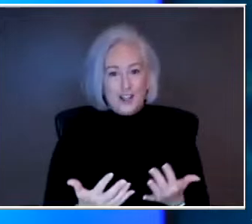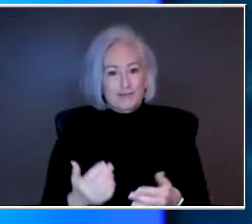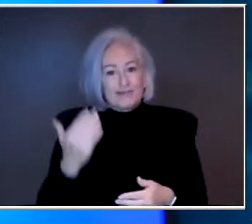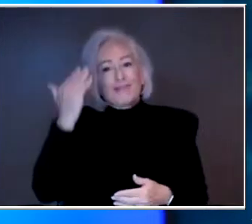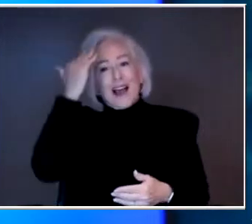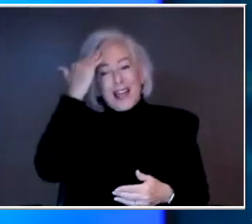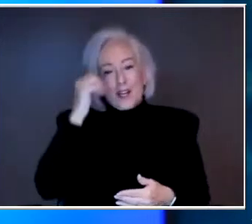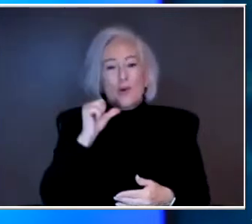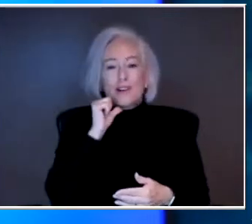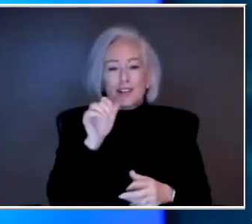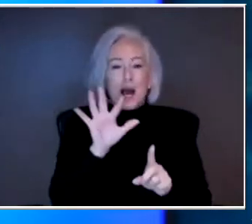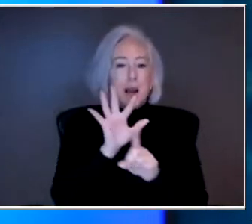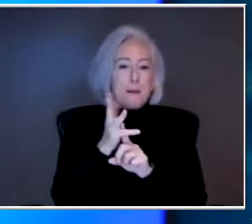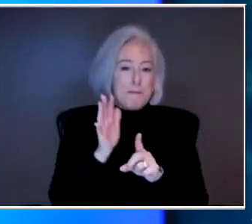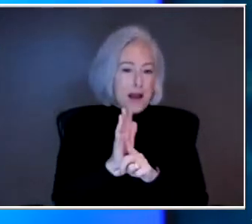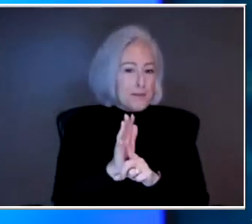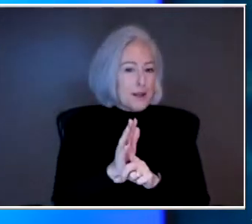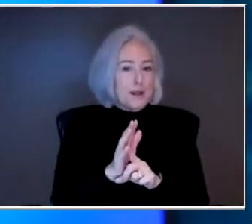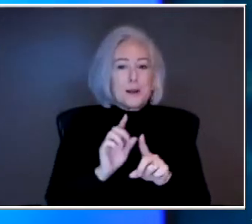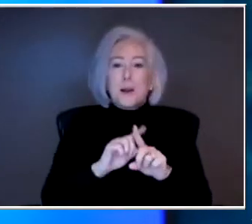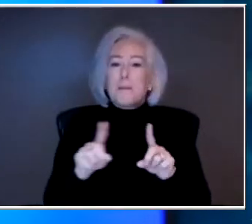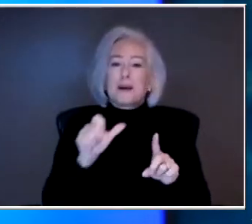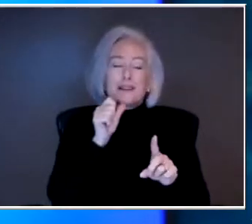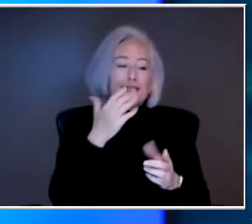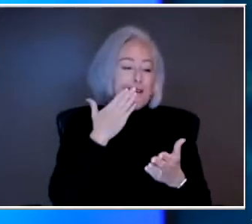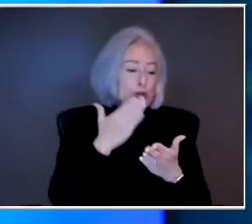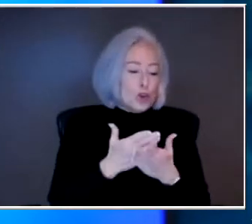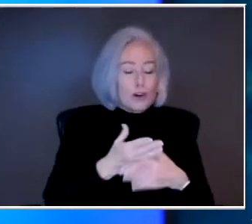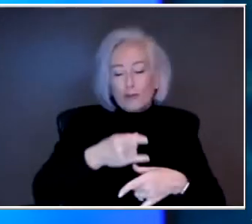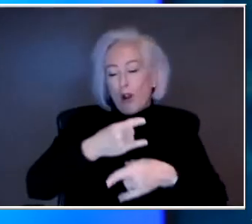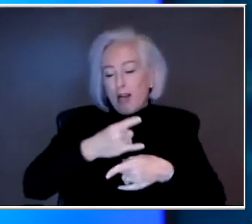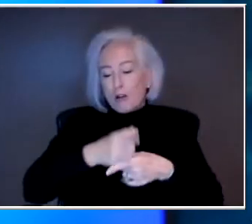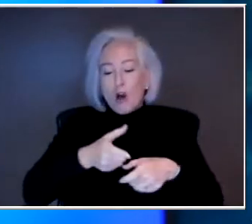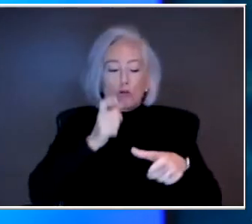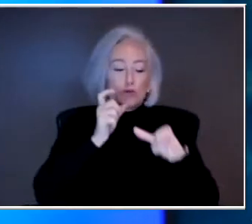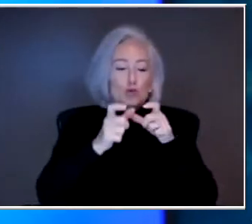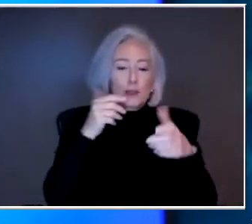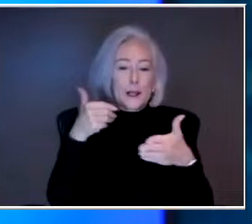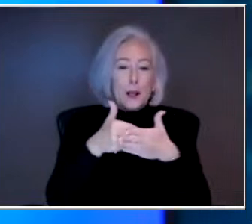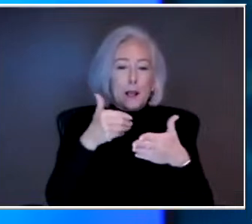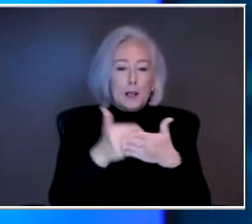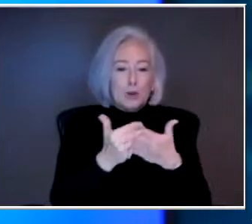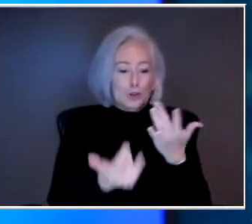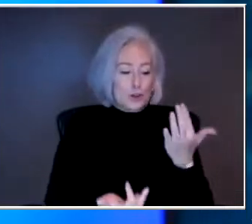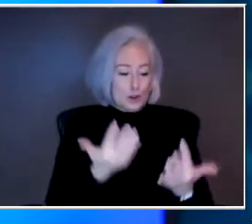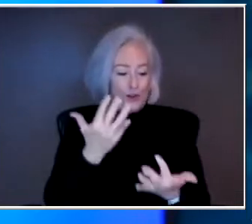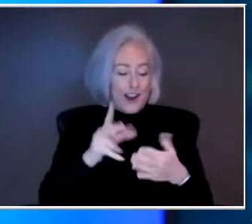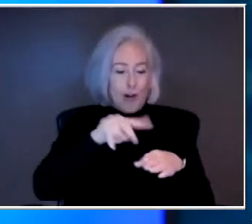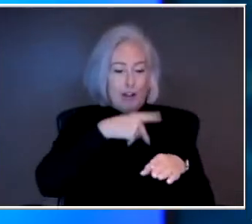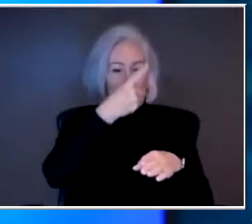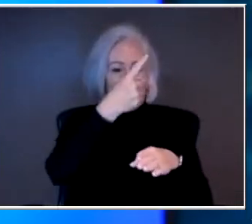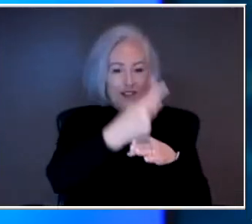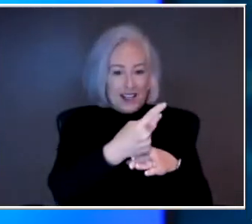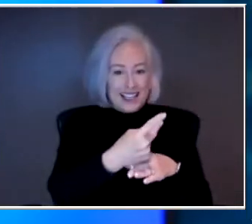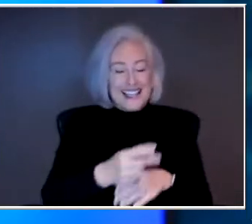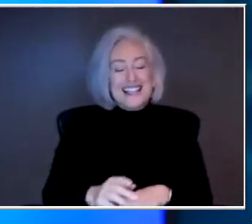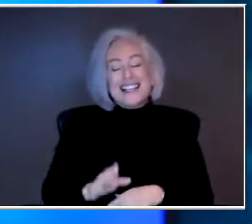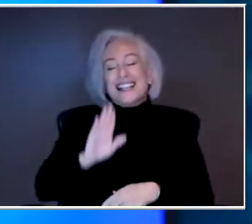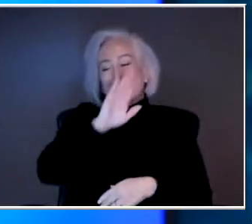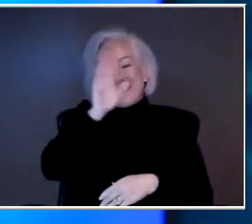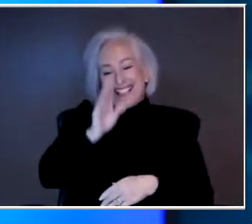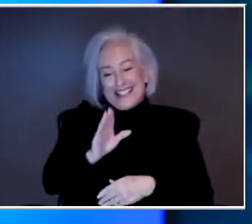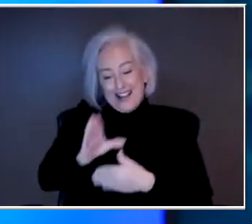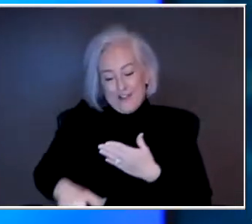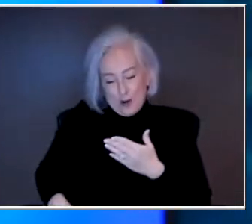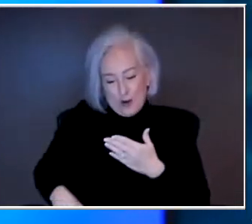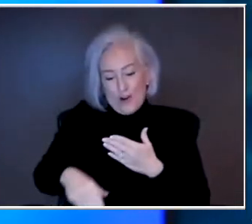not the time to be drinking your alcoholic beverages when you're near that fire. And never put accelerant into it. Whether you're trying to start it or